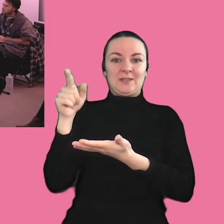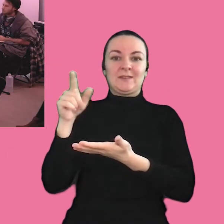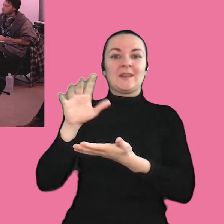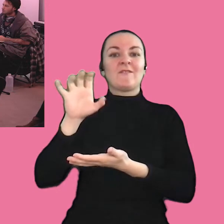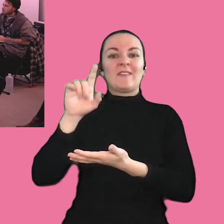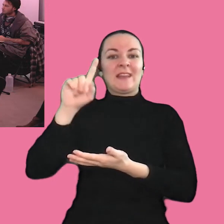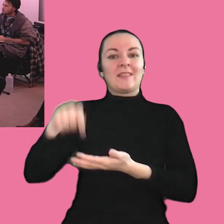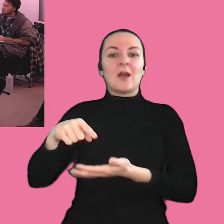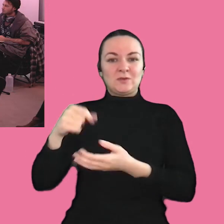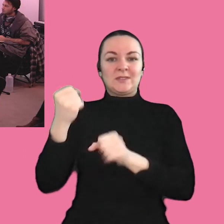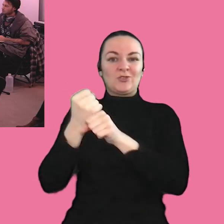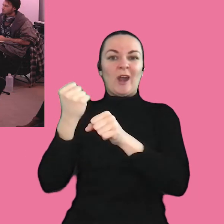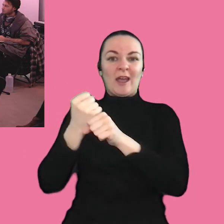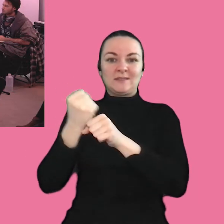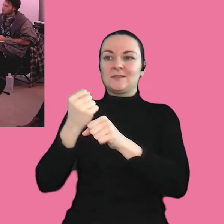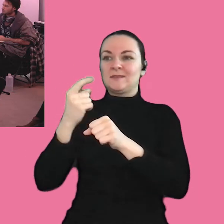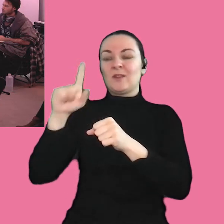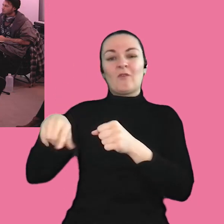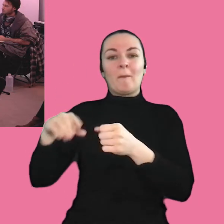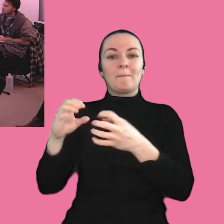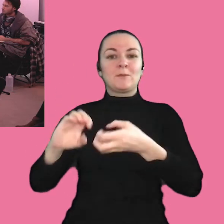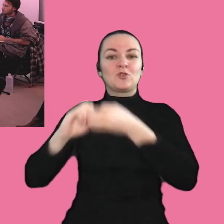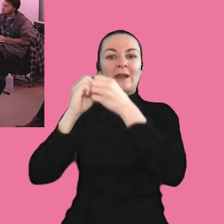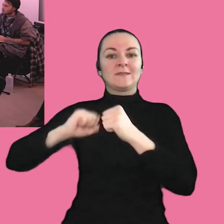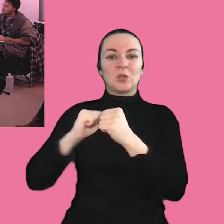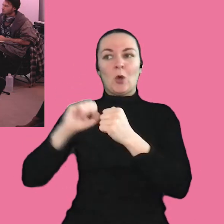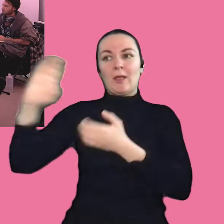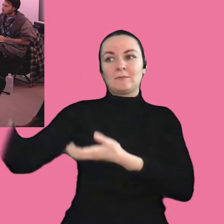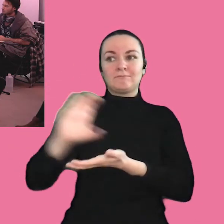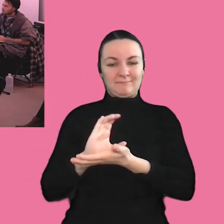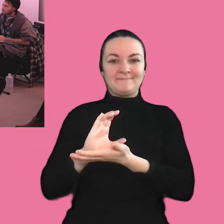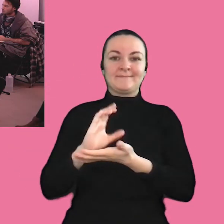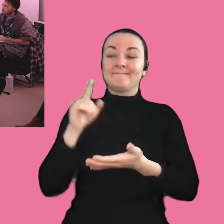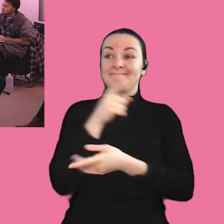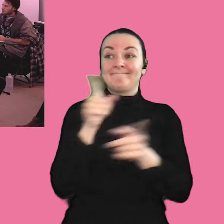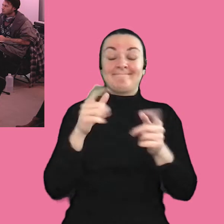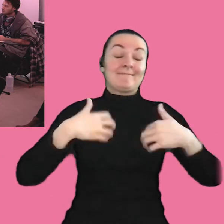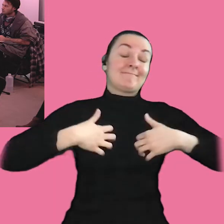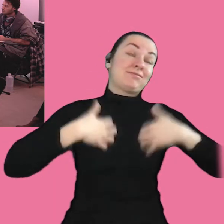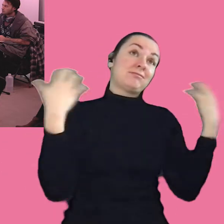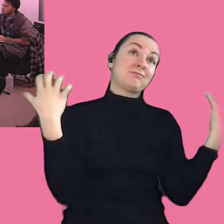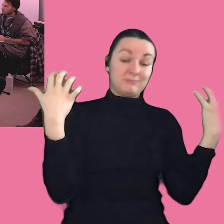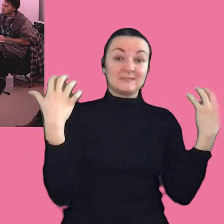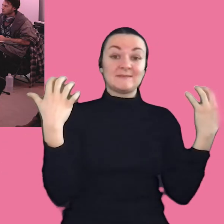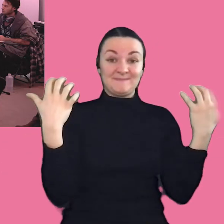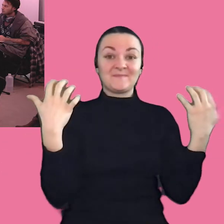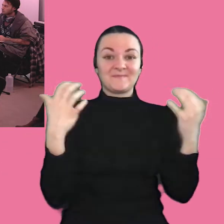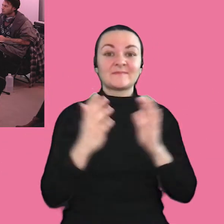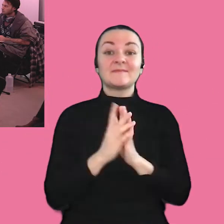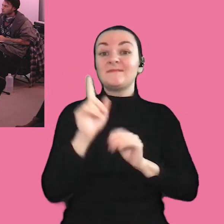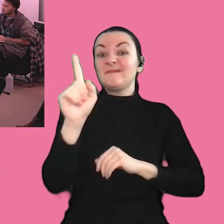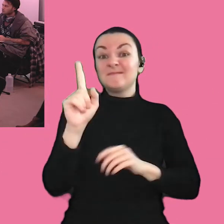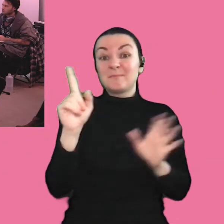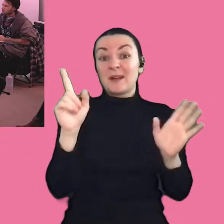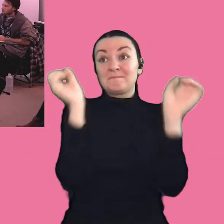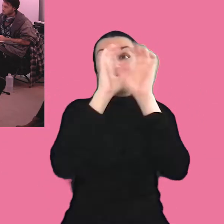funding to do it. So I got a £15,000 grant from Creative Scotland, which caused outrage. But